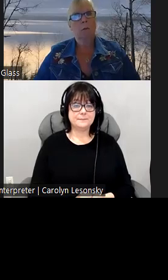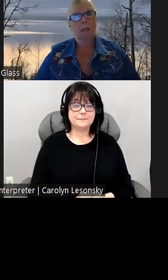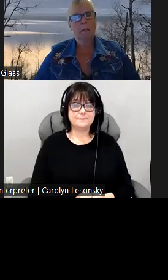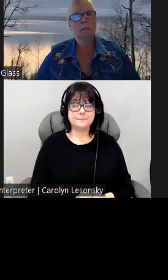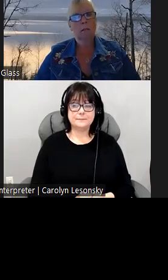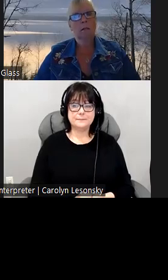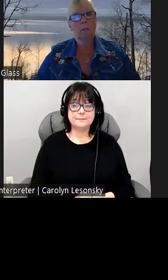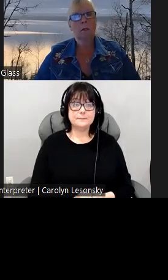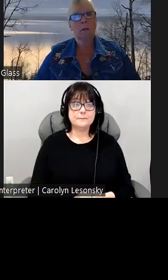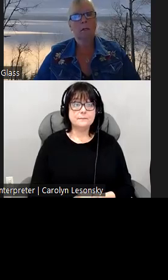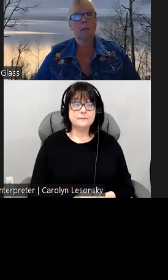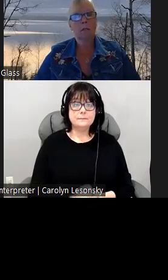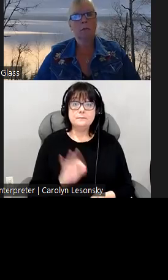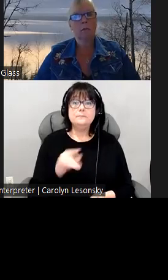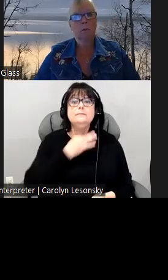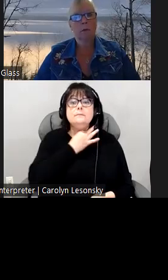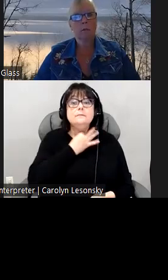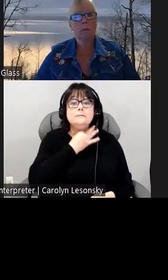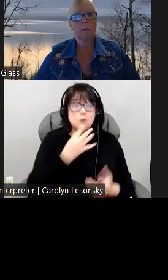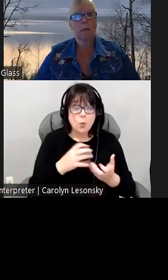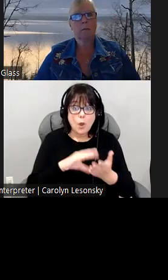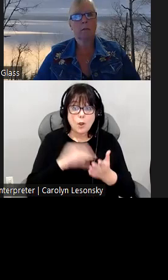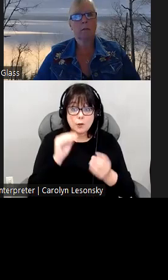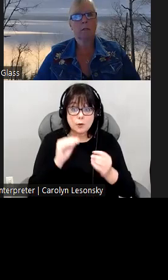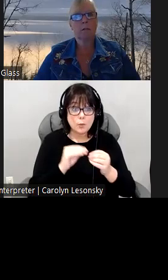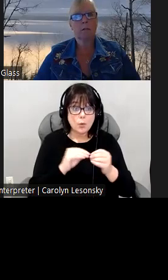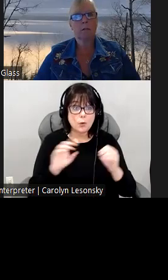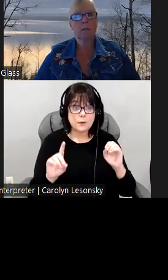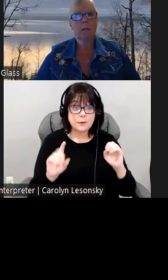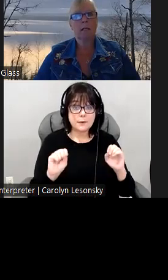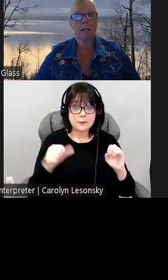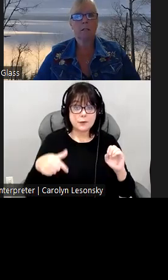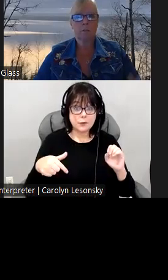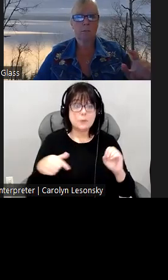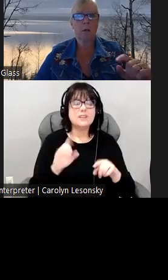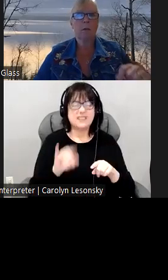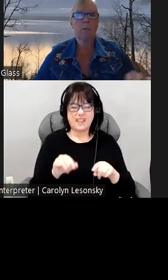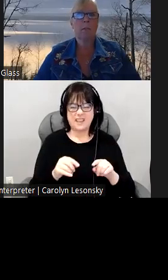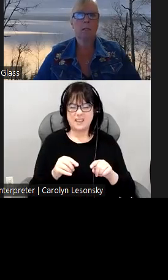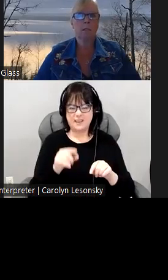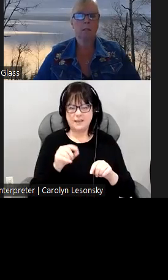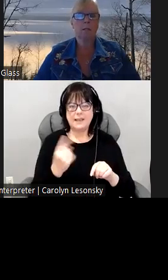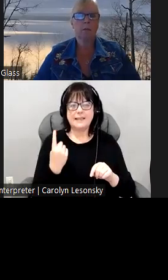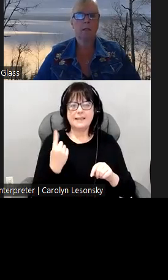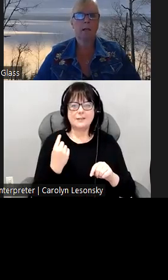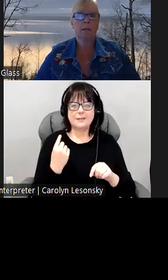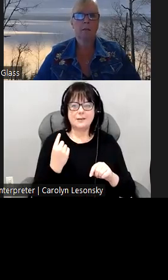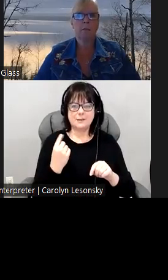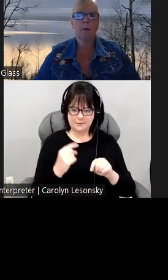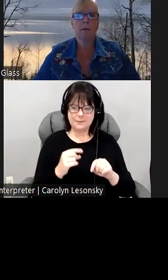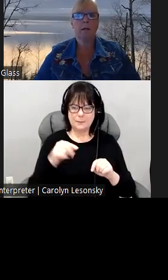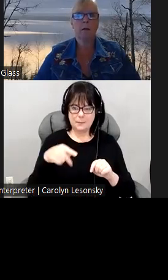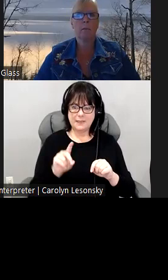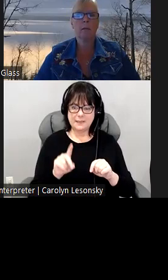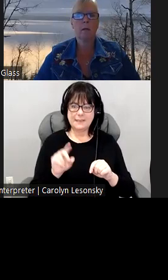If you would like to learn a little bit more about the DSQ report, I would encourage you to look at last year's pop-up PD session that we did last